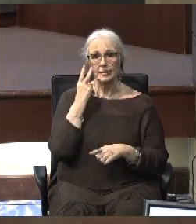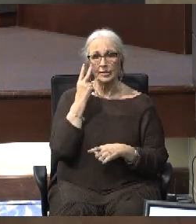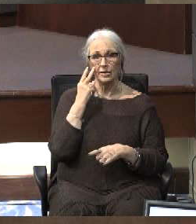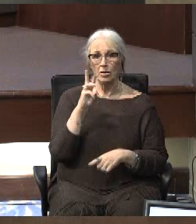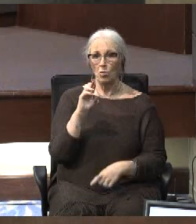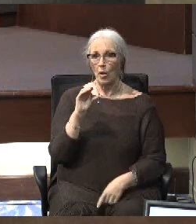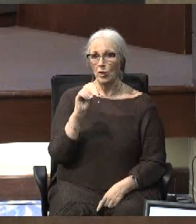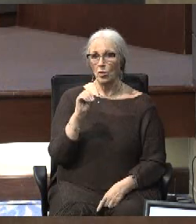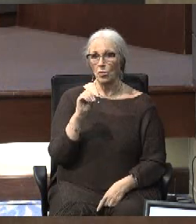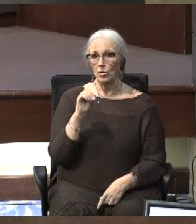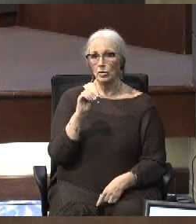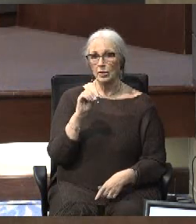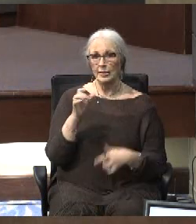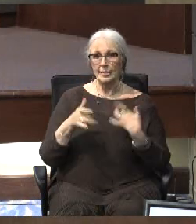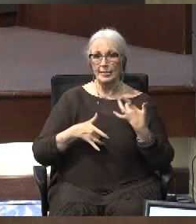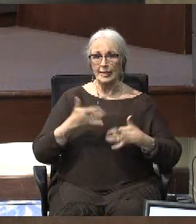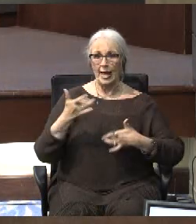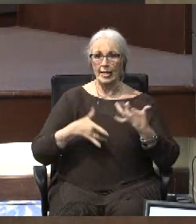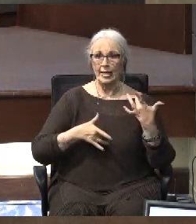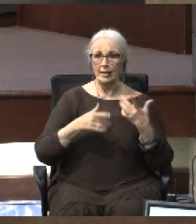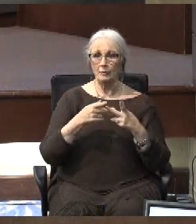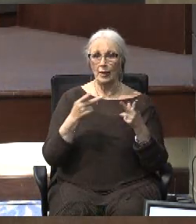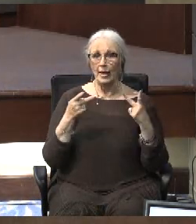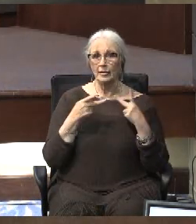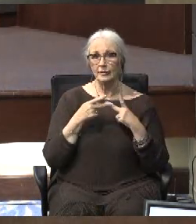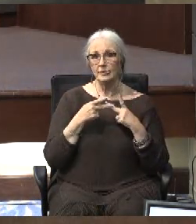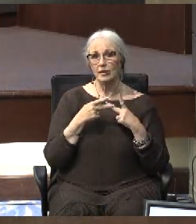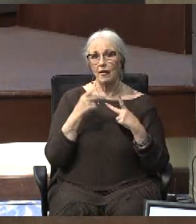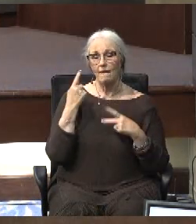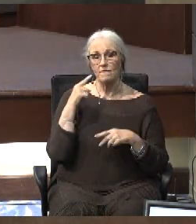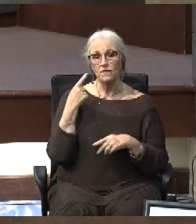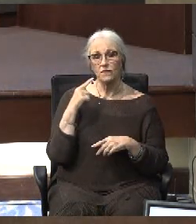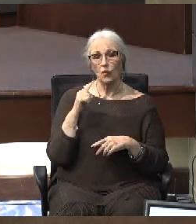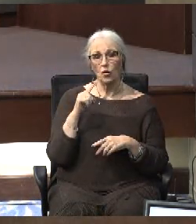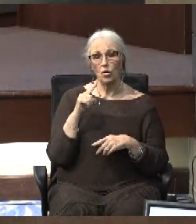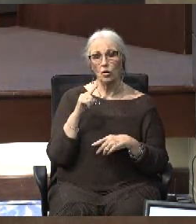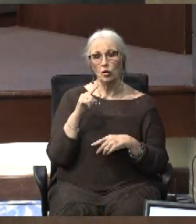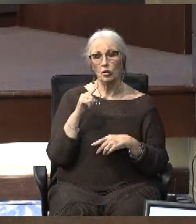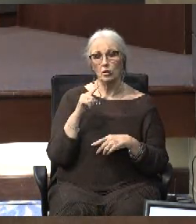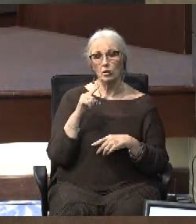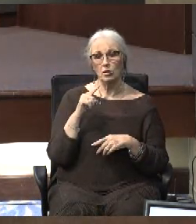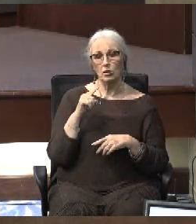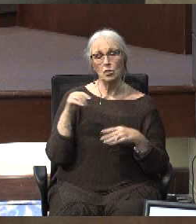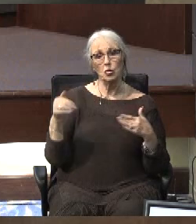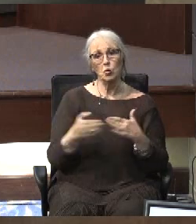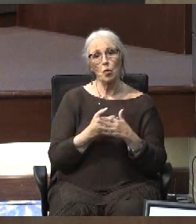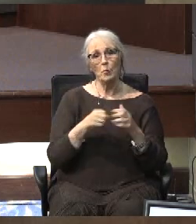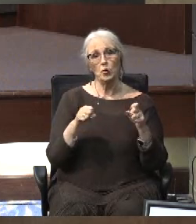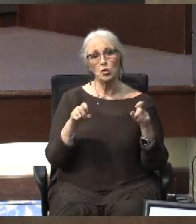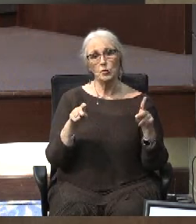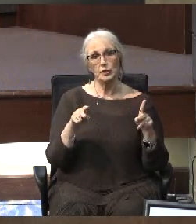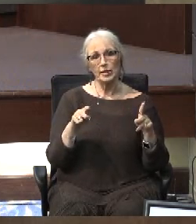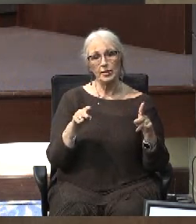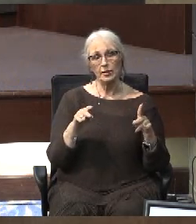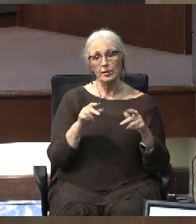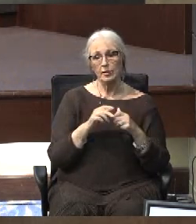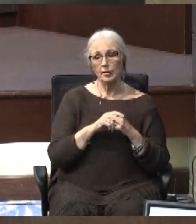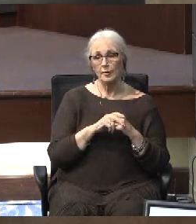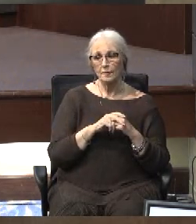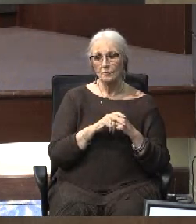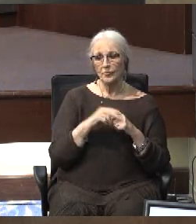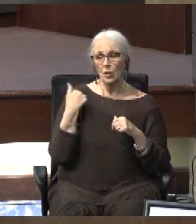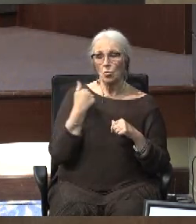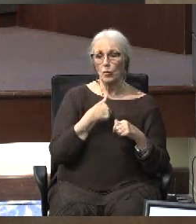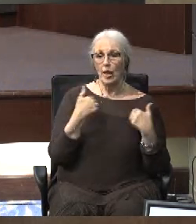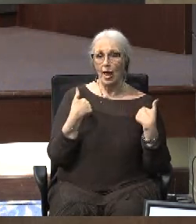Waco is an exciting place for new opportunities, and that